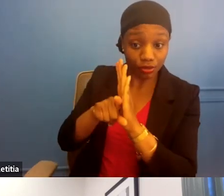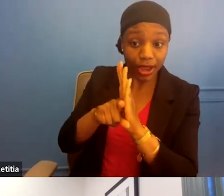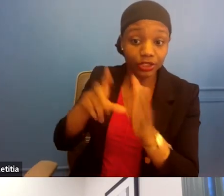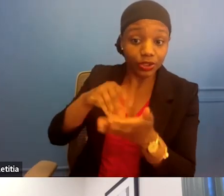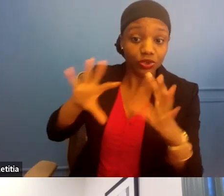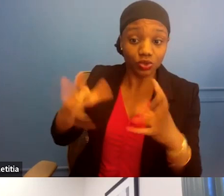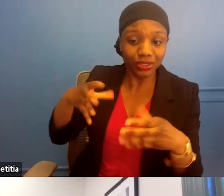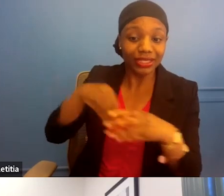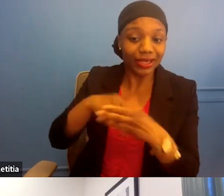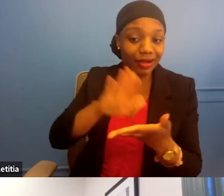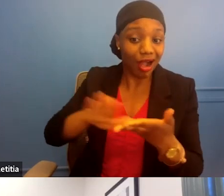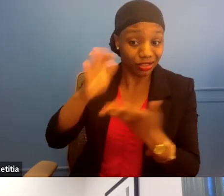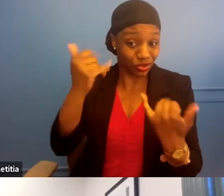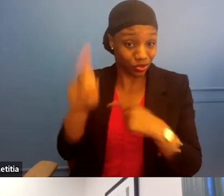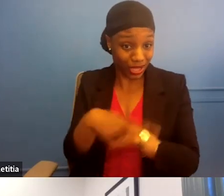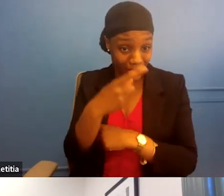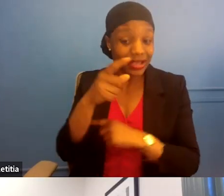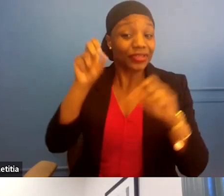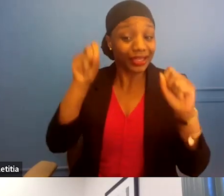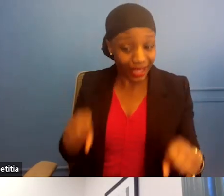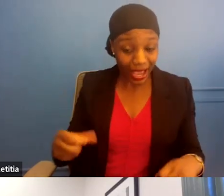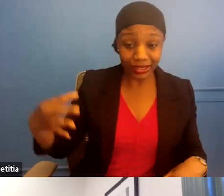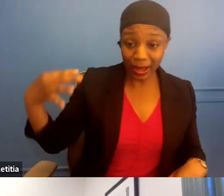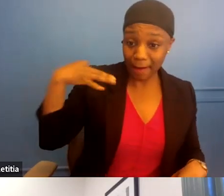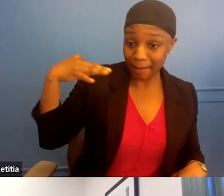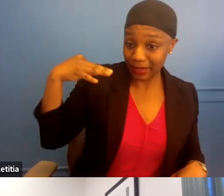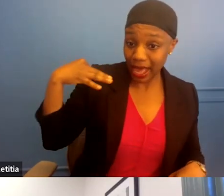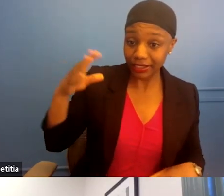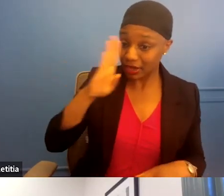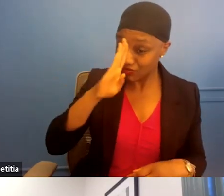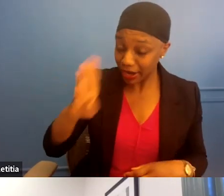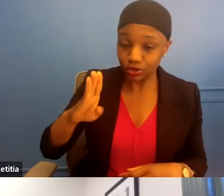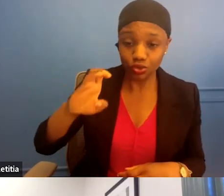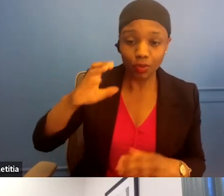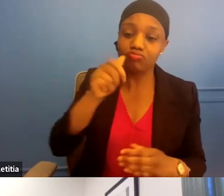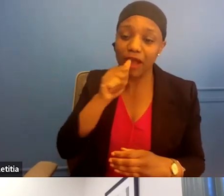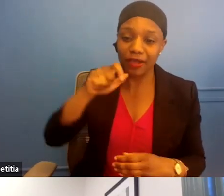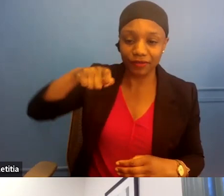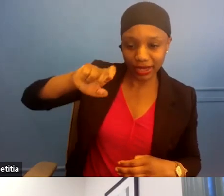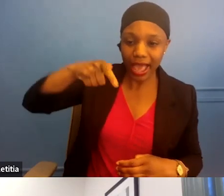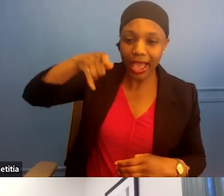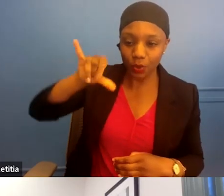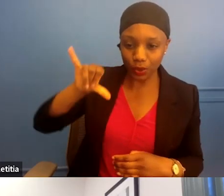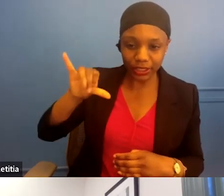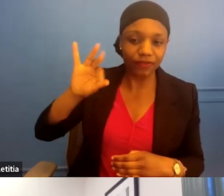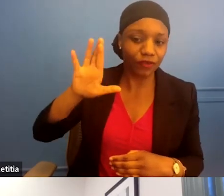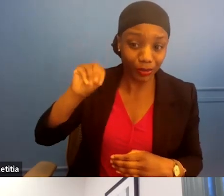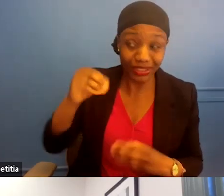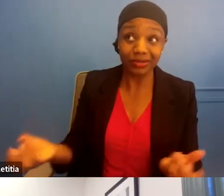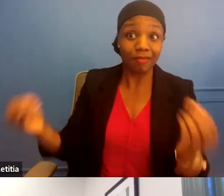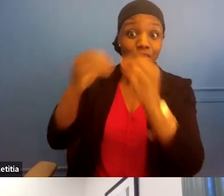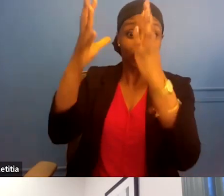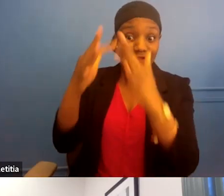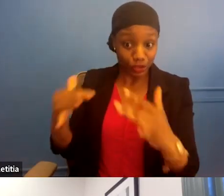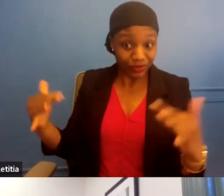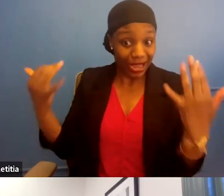in colleges today, can directly apply to private equity firms. And it's much more mature. It's much more diversified, to